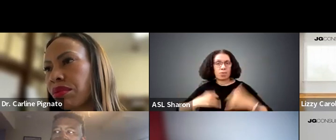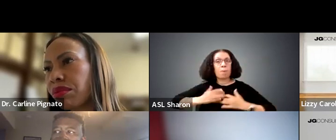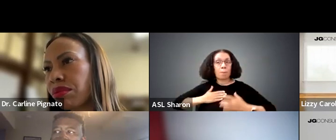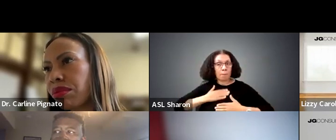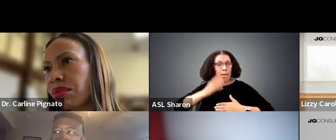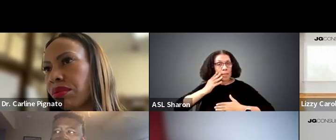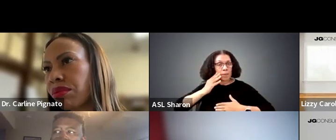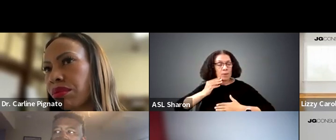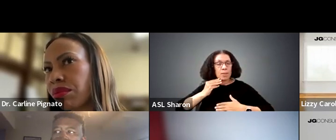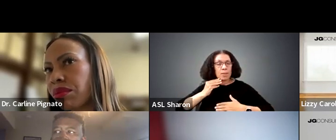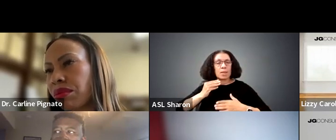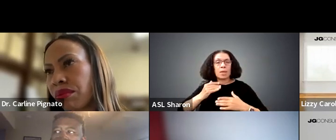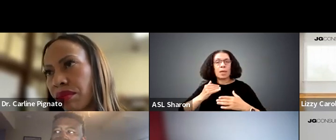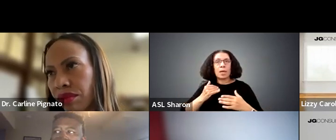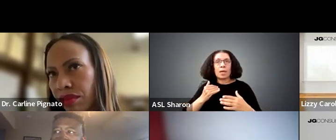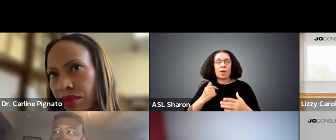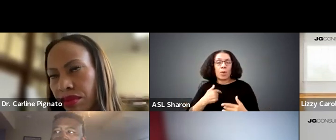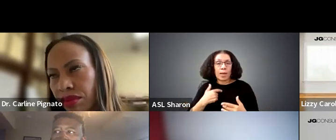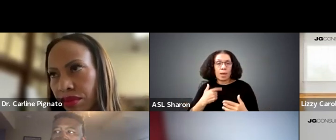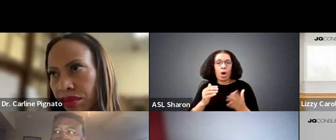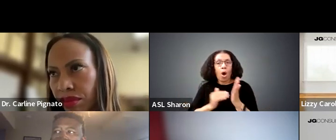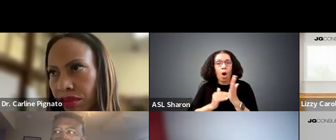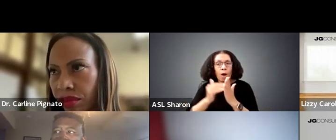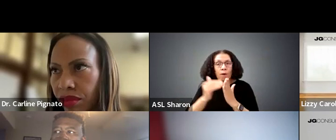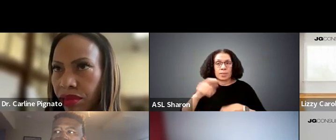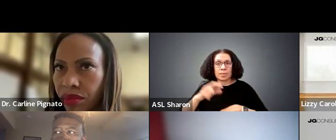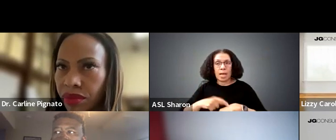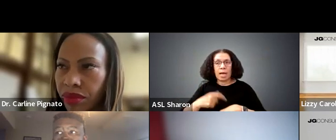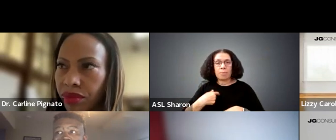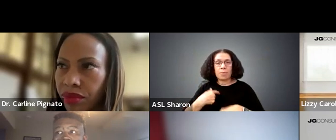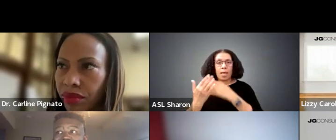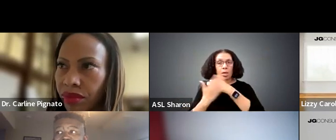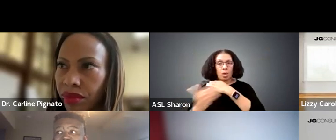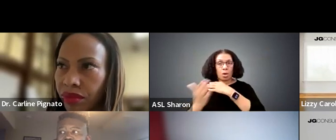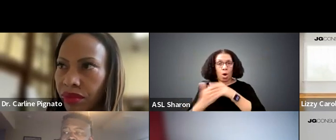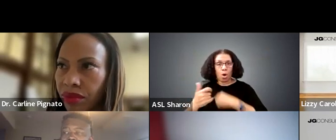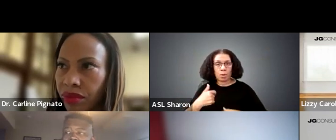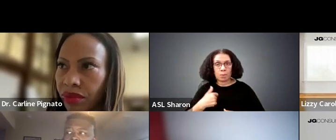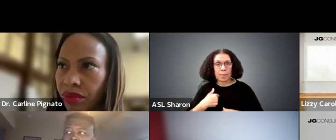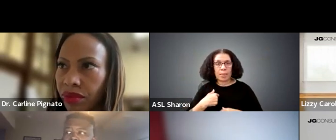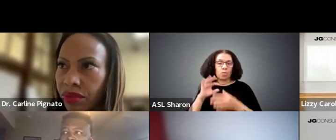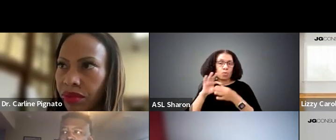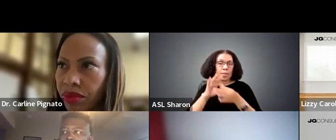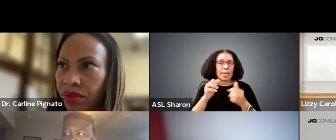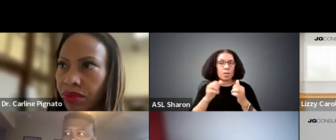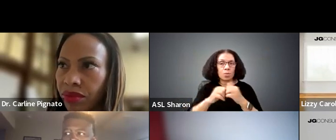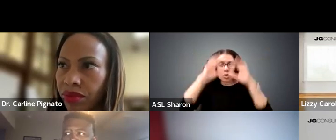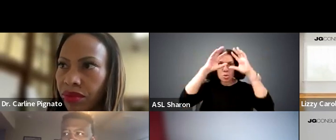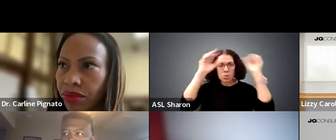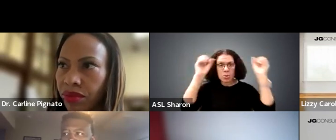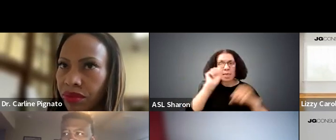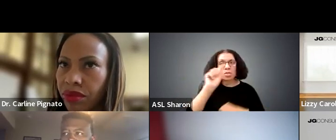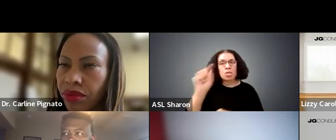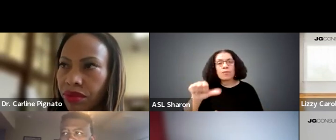and honestly being on the opposite end where oftentimes I get calls about potential superintendents in other places and